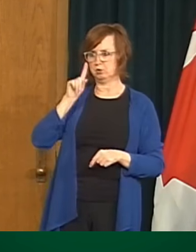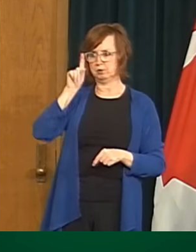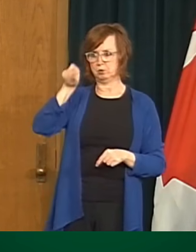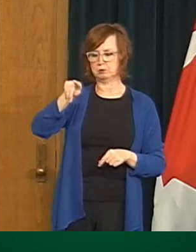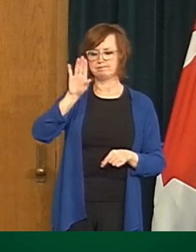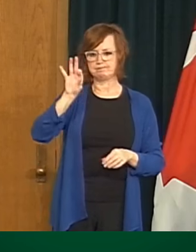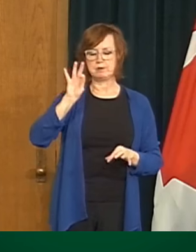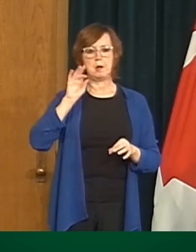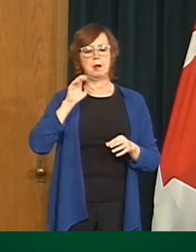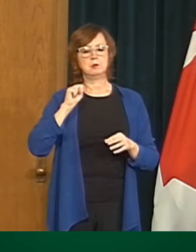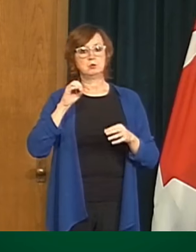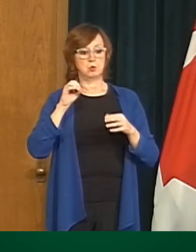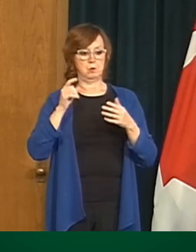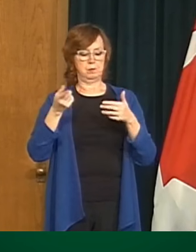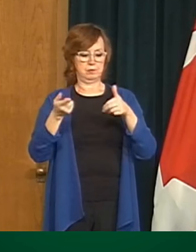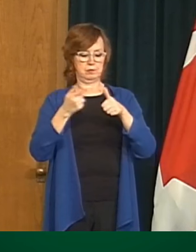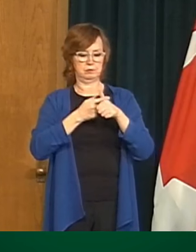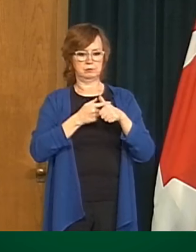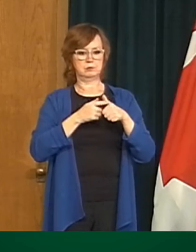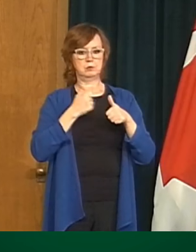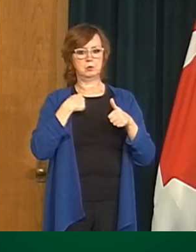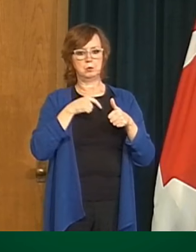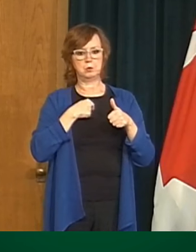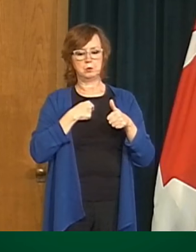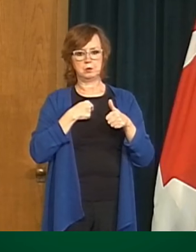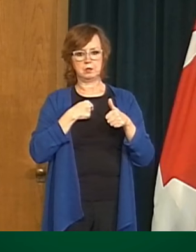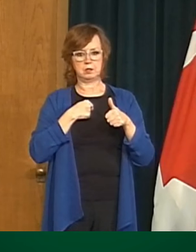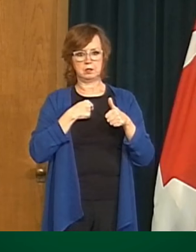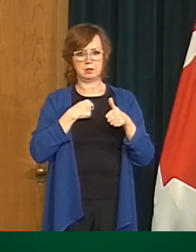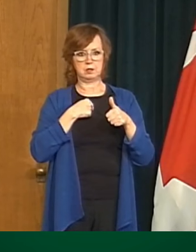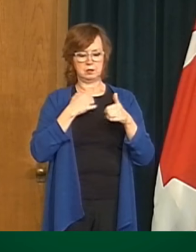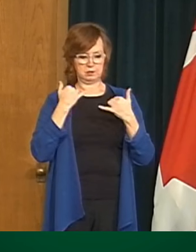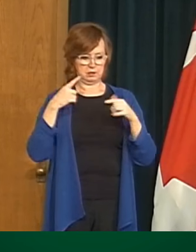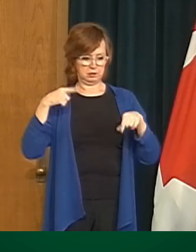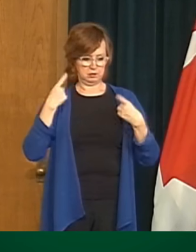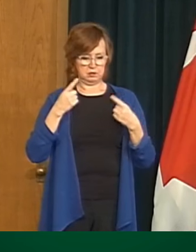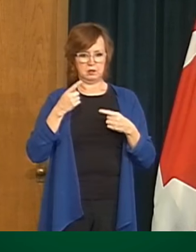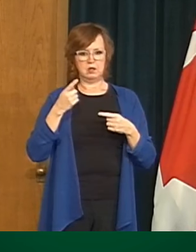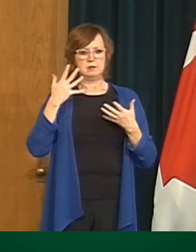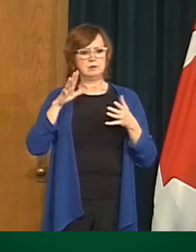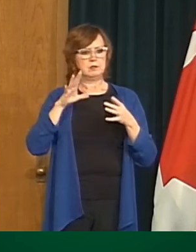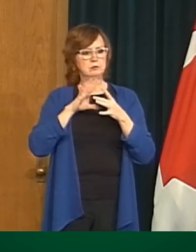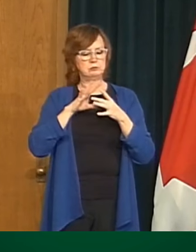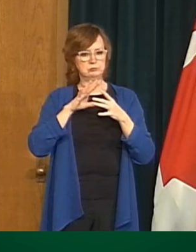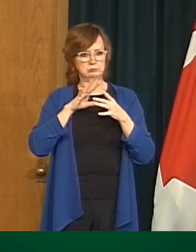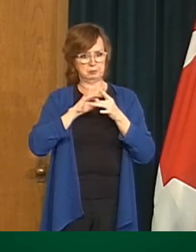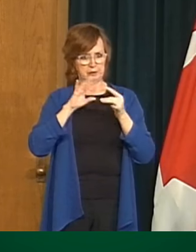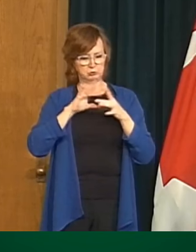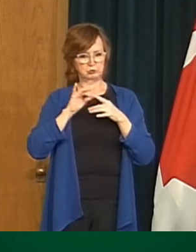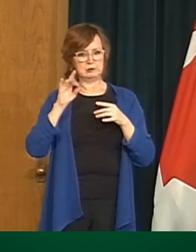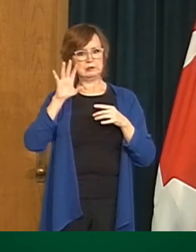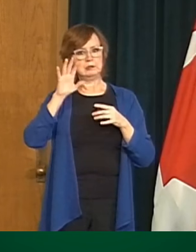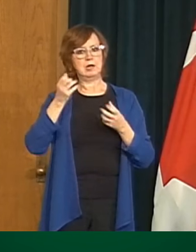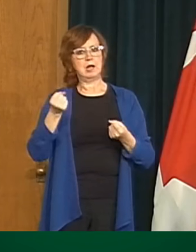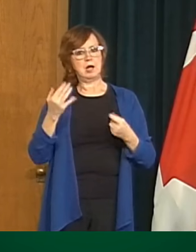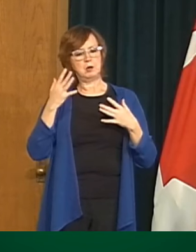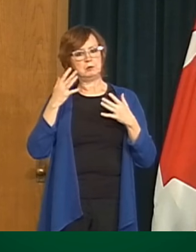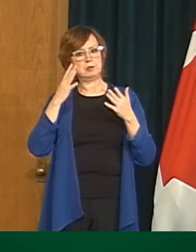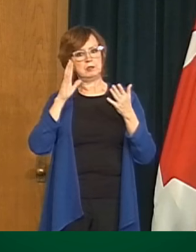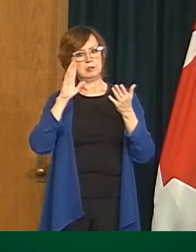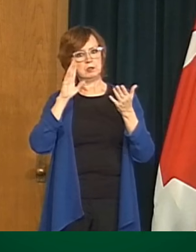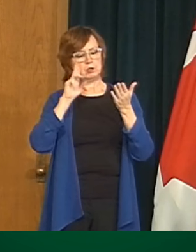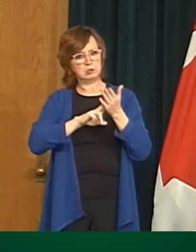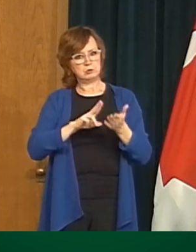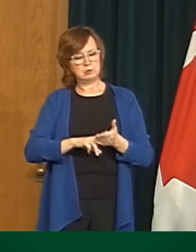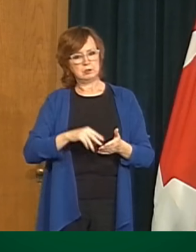doing through our single window procurement has resulted in about 92% of projects and contracts